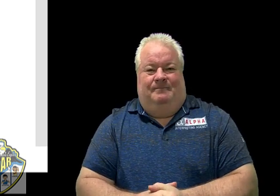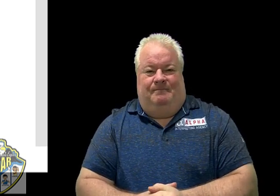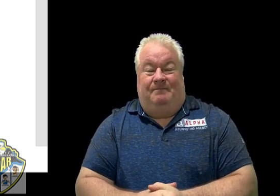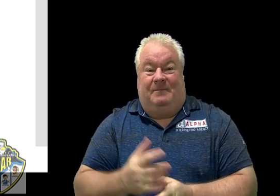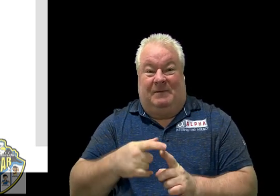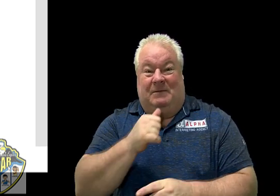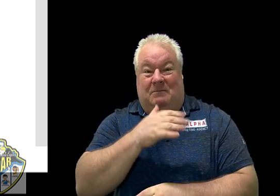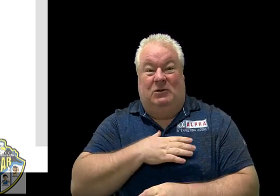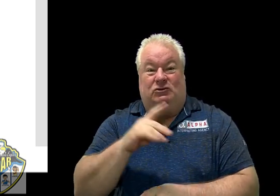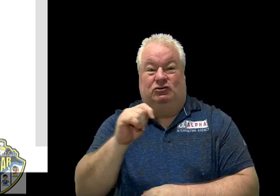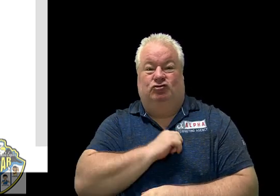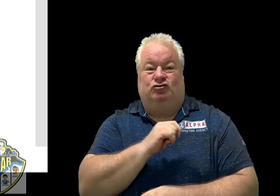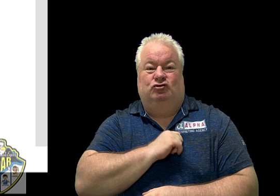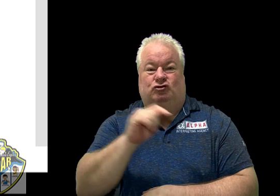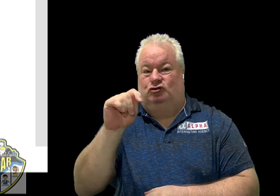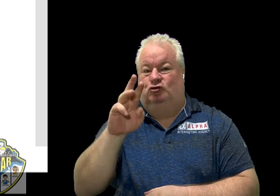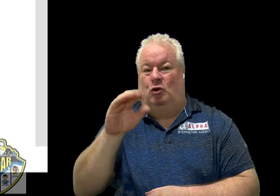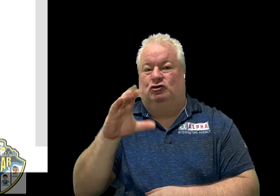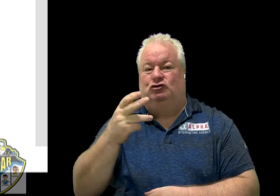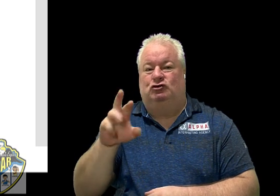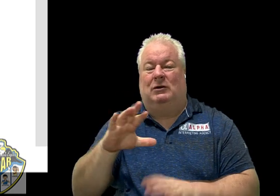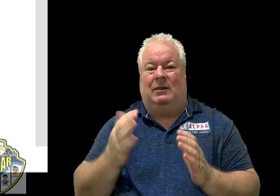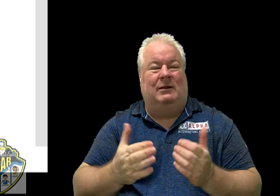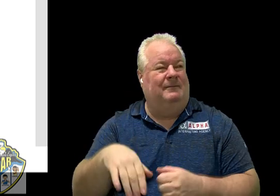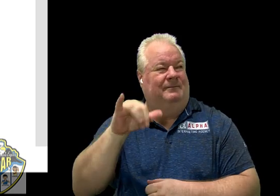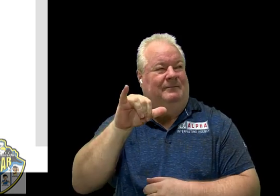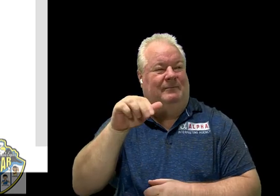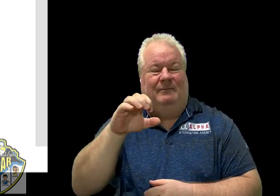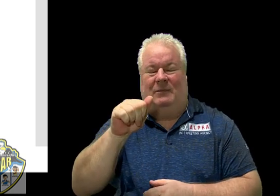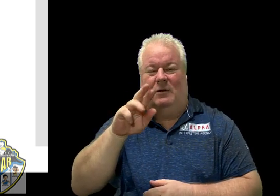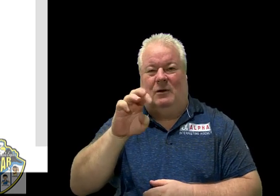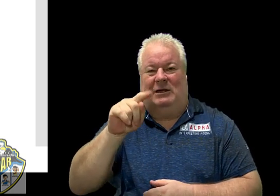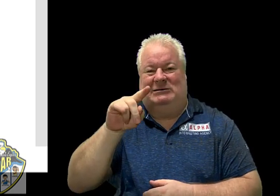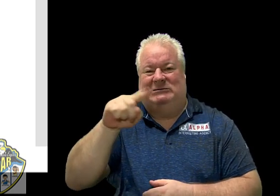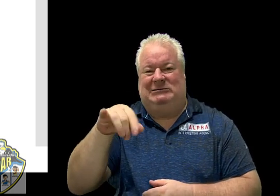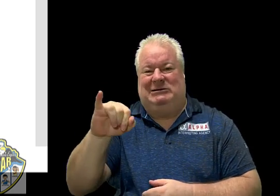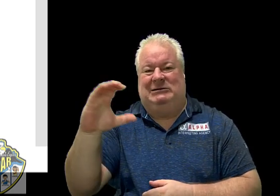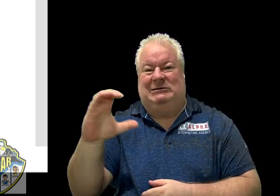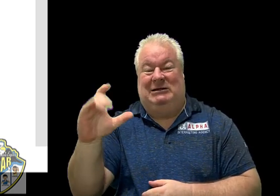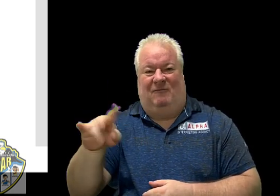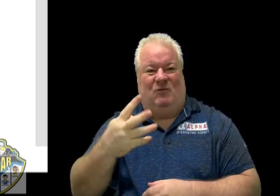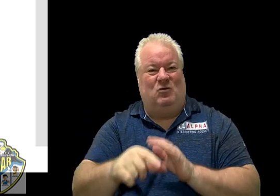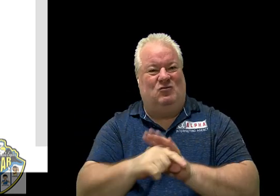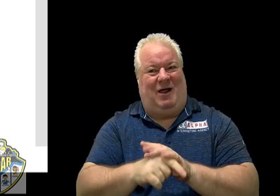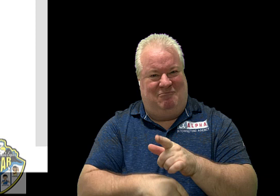From Mrs. Troster's classroom, Yaretsi C, fourth grade.